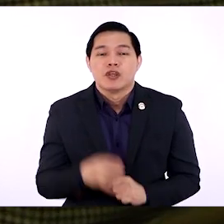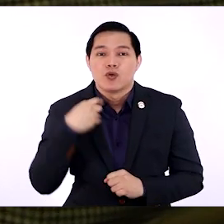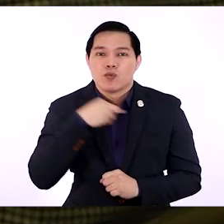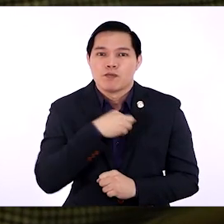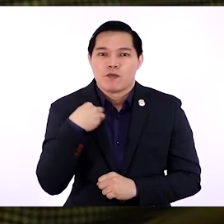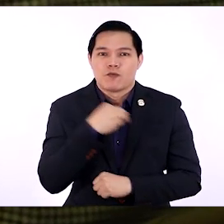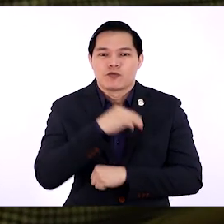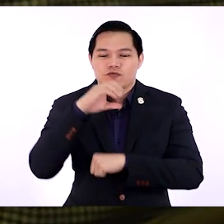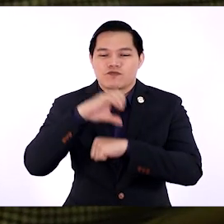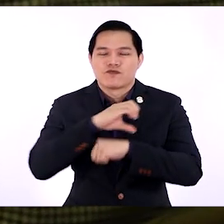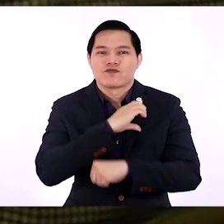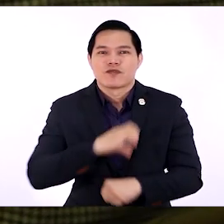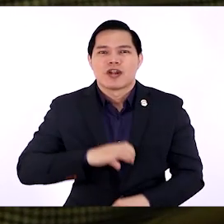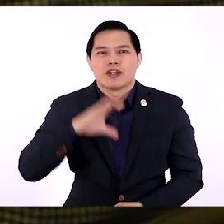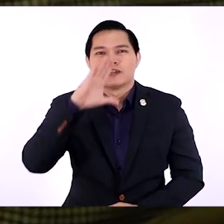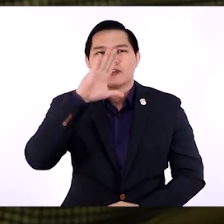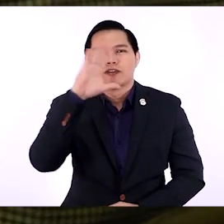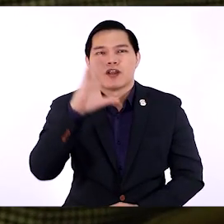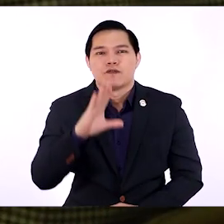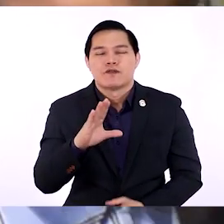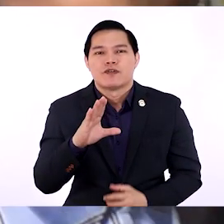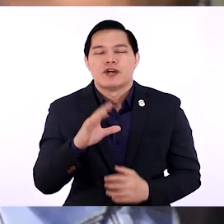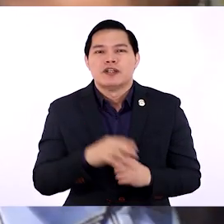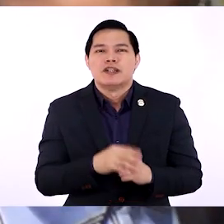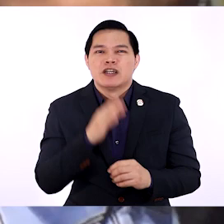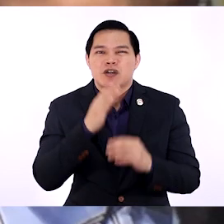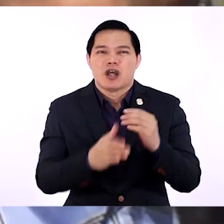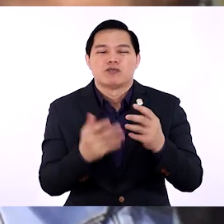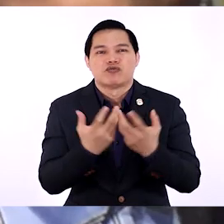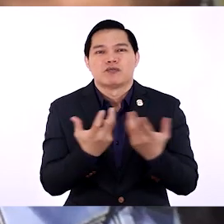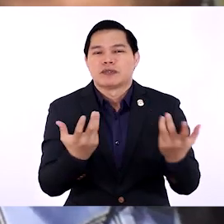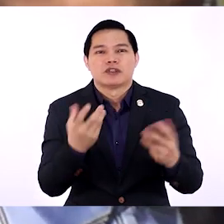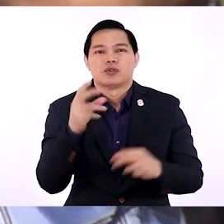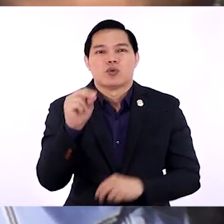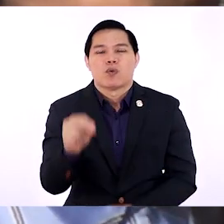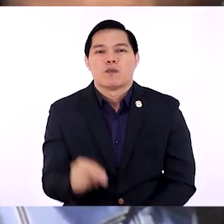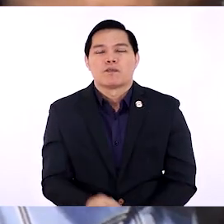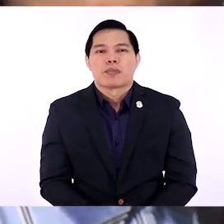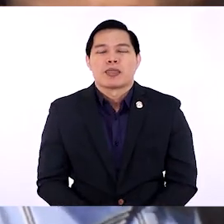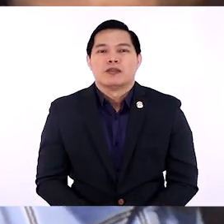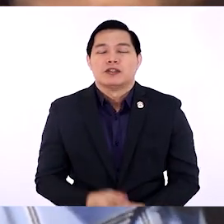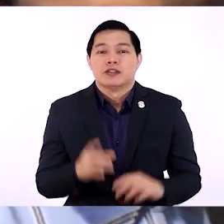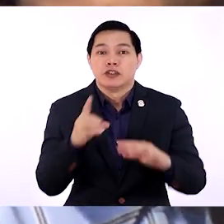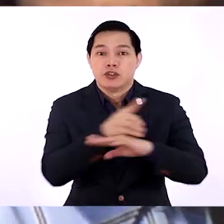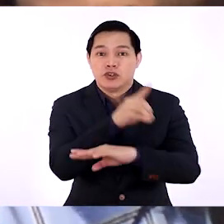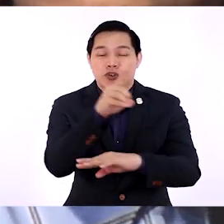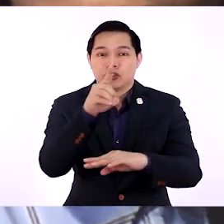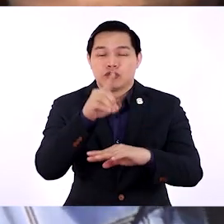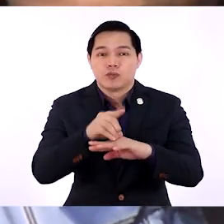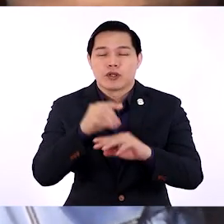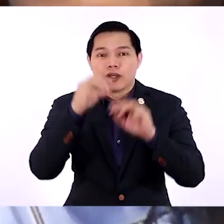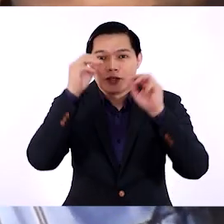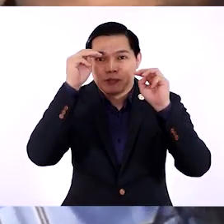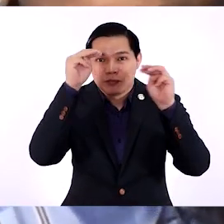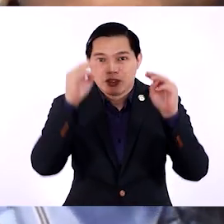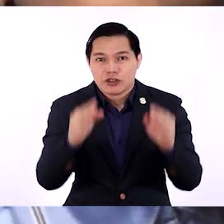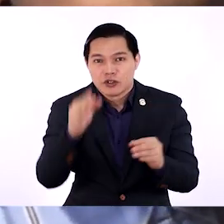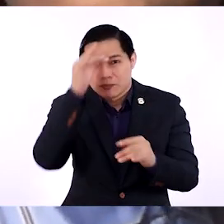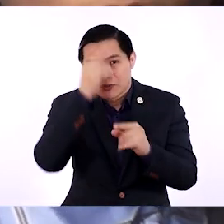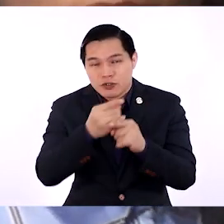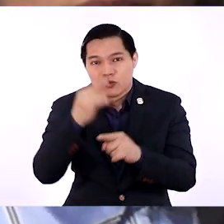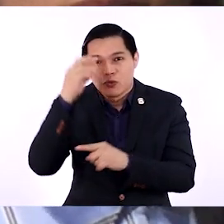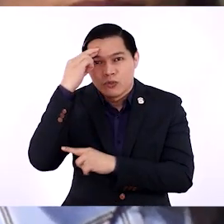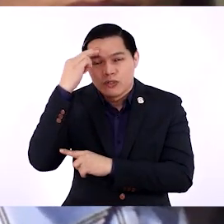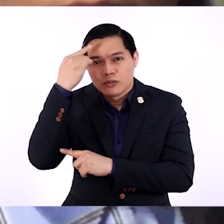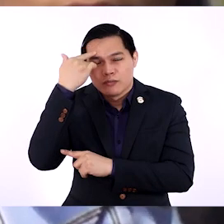Church of Christ, should never end in separation. As taught by our district minister, Brother Rolando Gaviola,